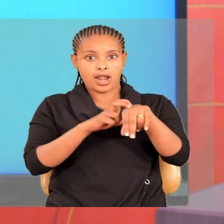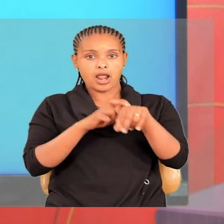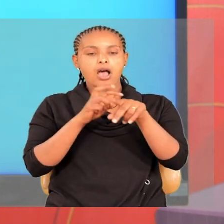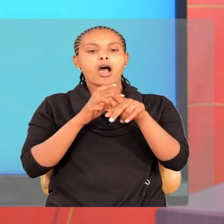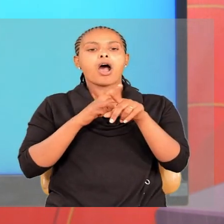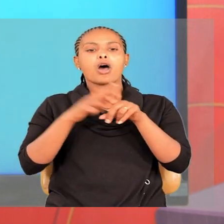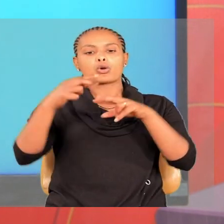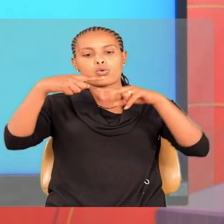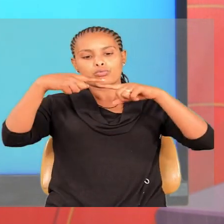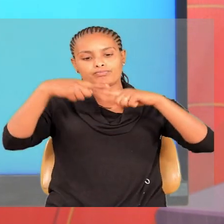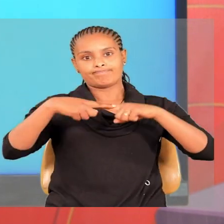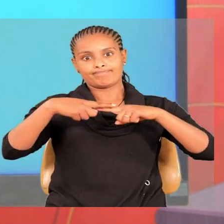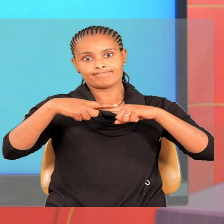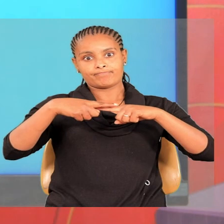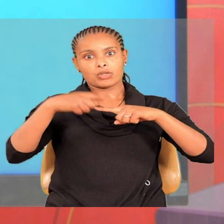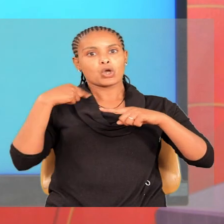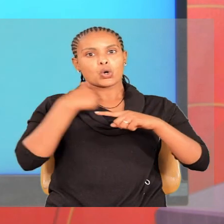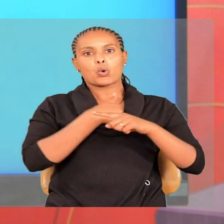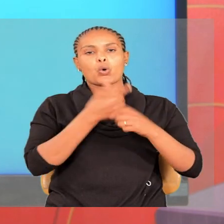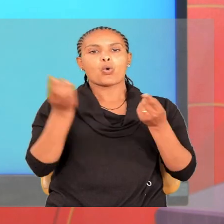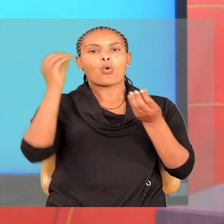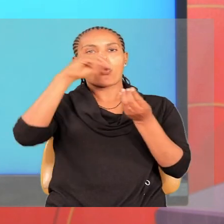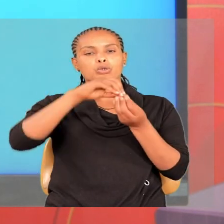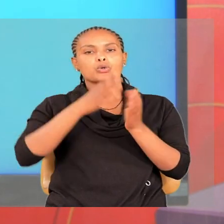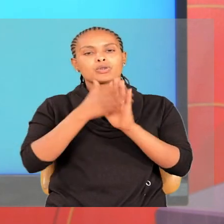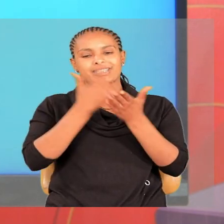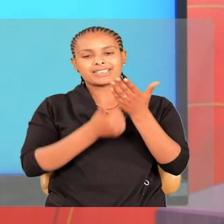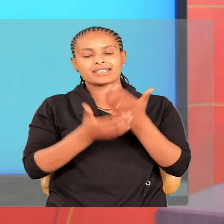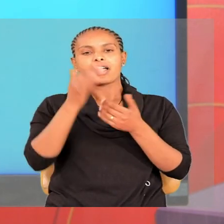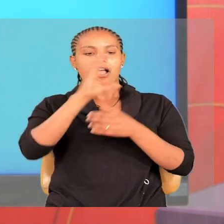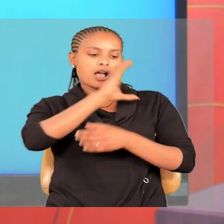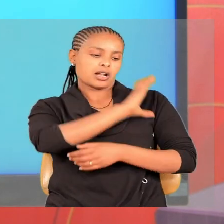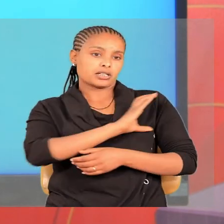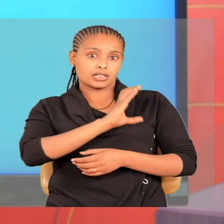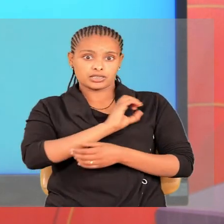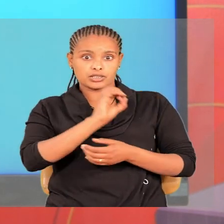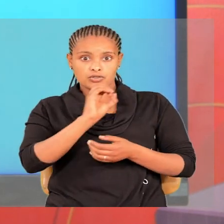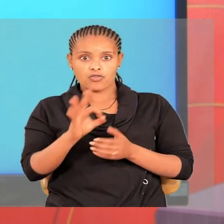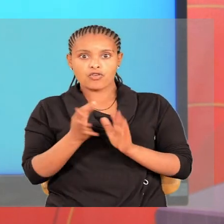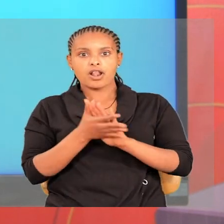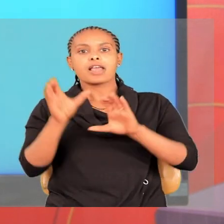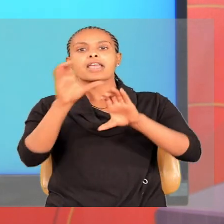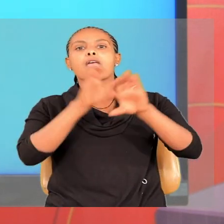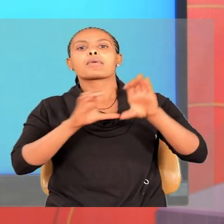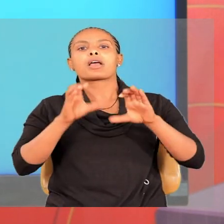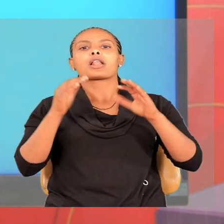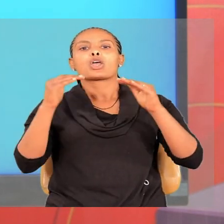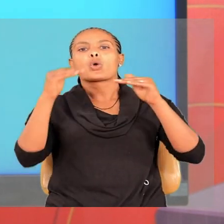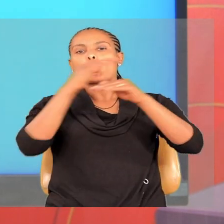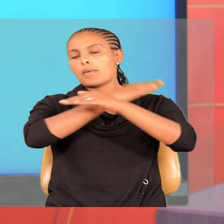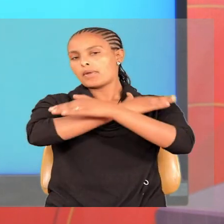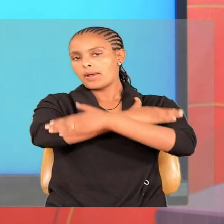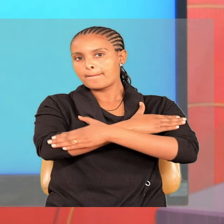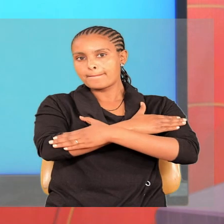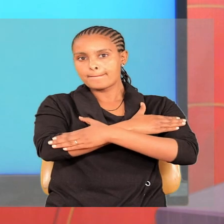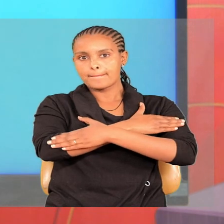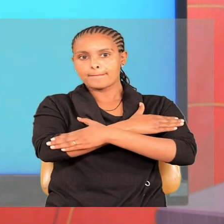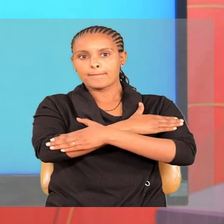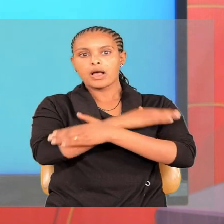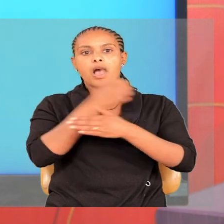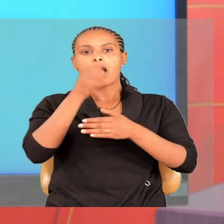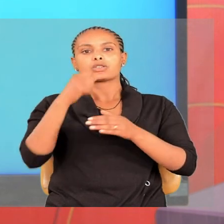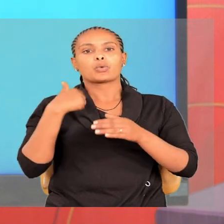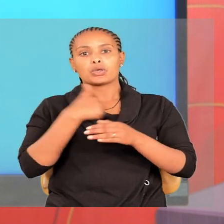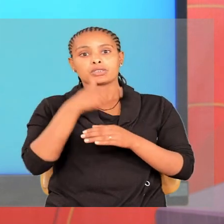arrow. We also discussed characteristics of chemical equilibrium.